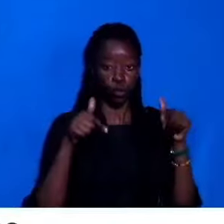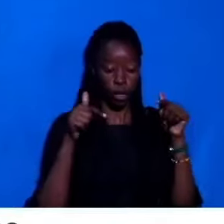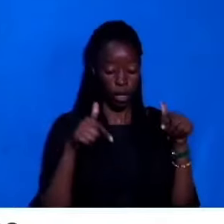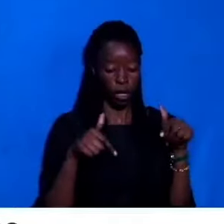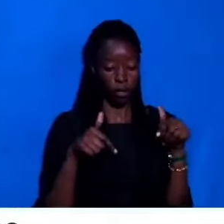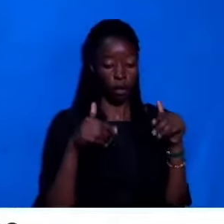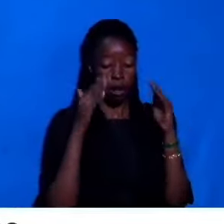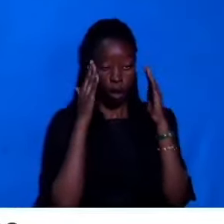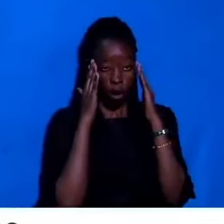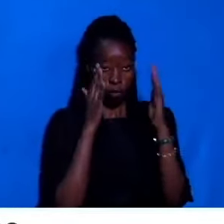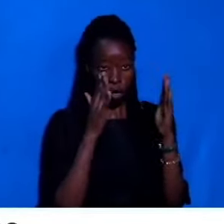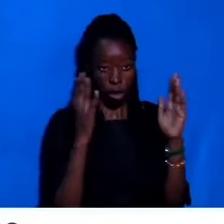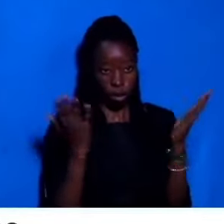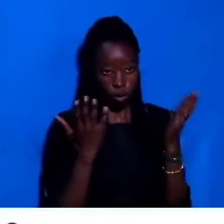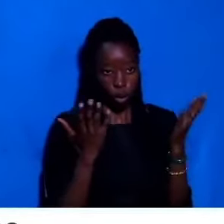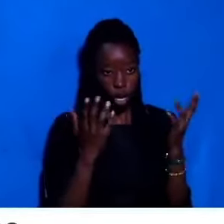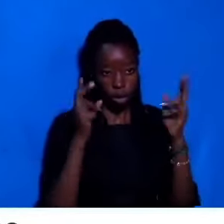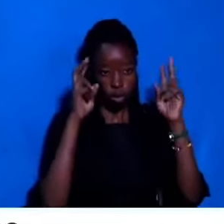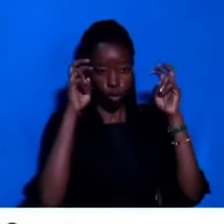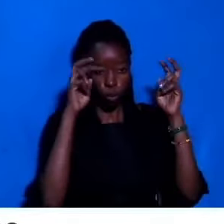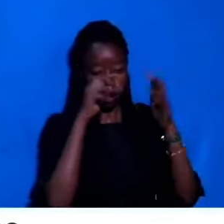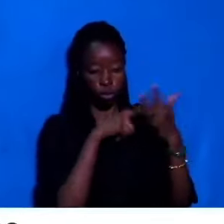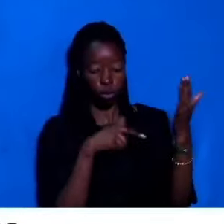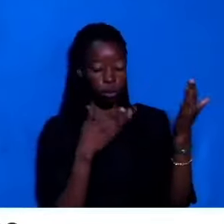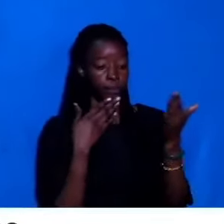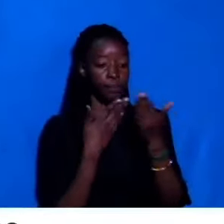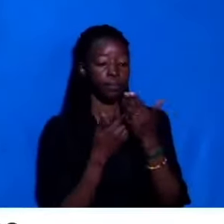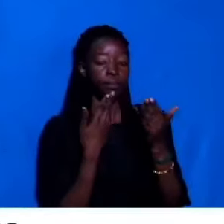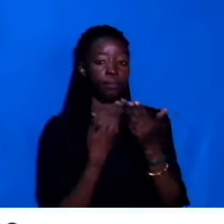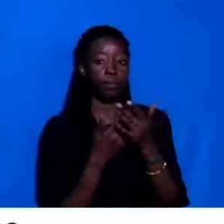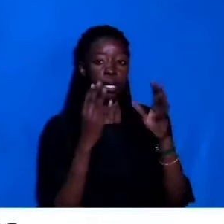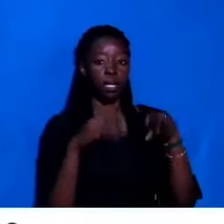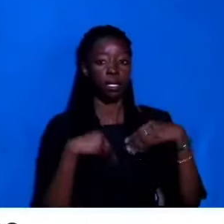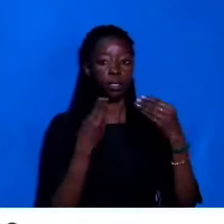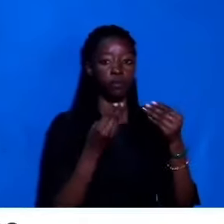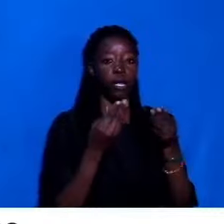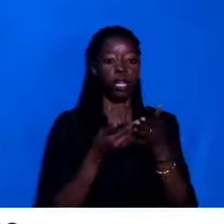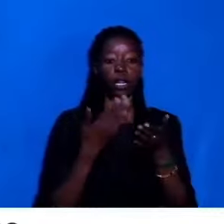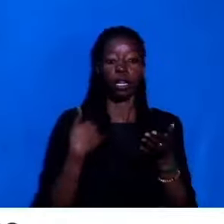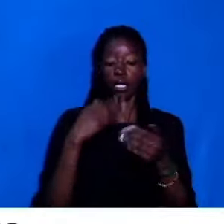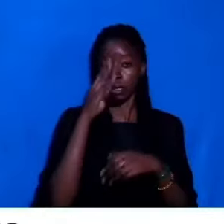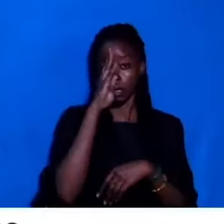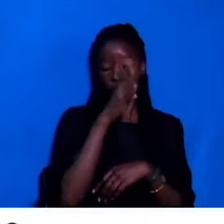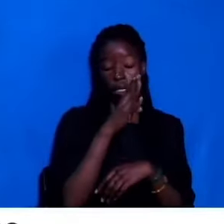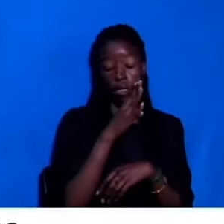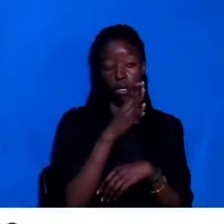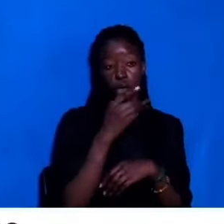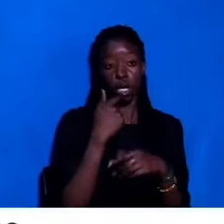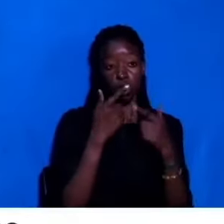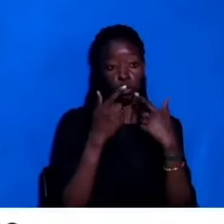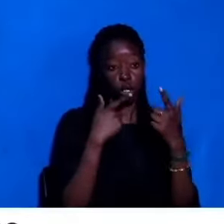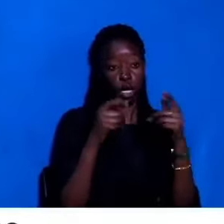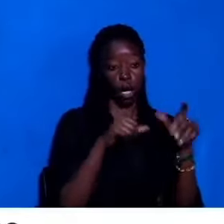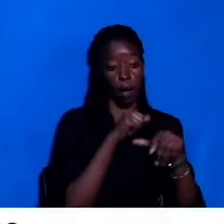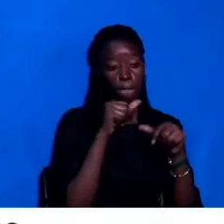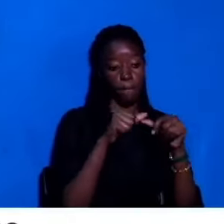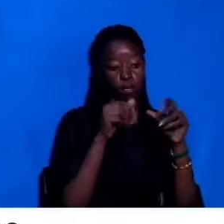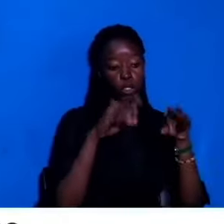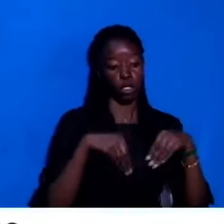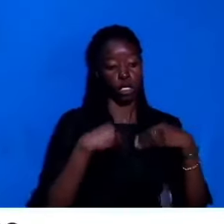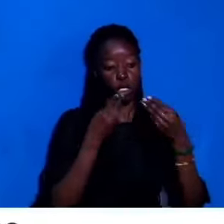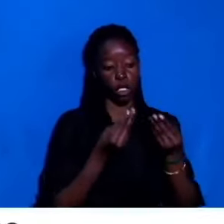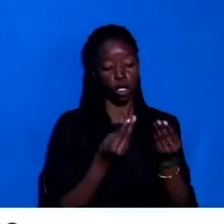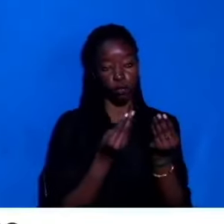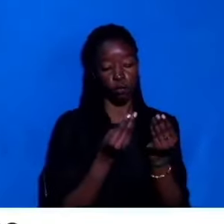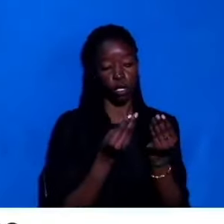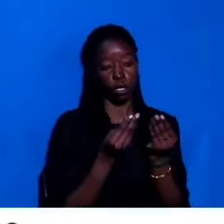looking at the subject of thanksgiving. Last Sunday, we were talking about giving. In preparation, we dropped Romans for a